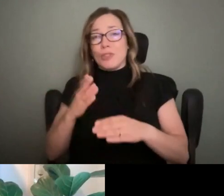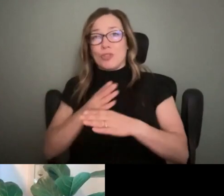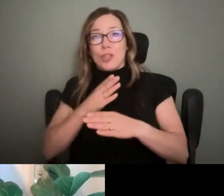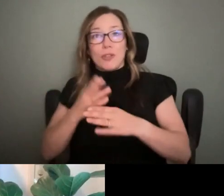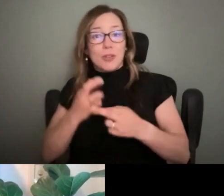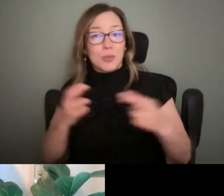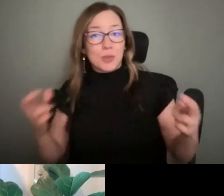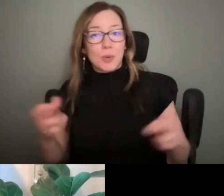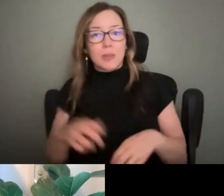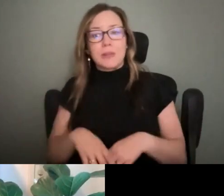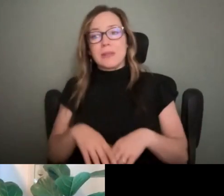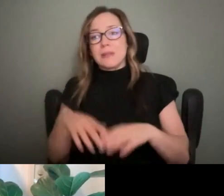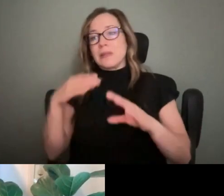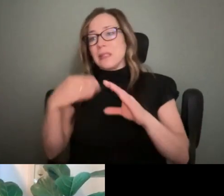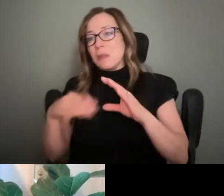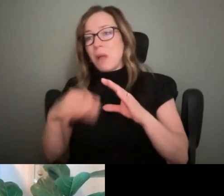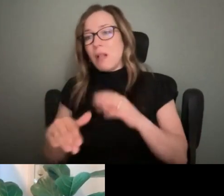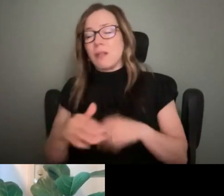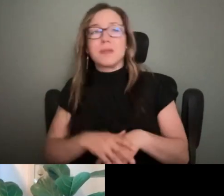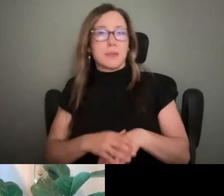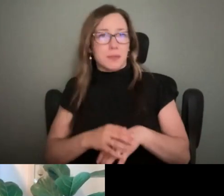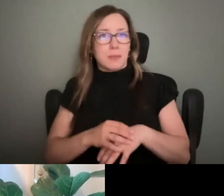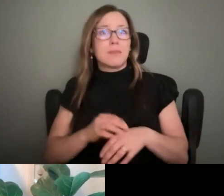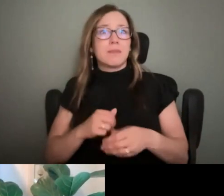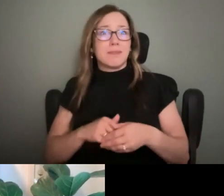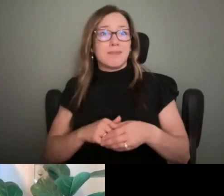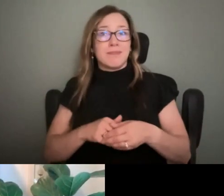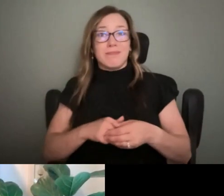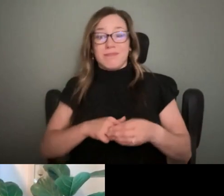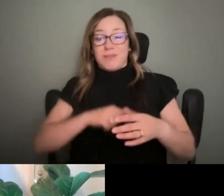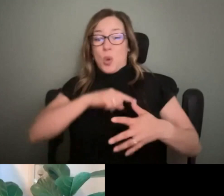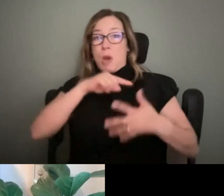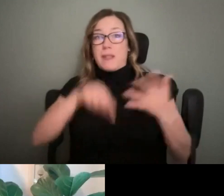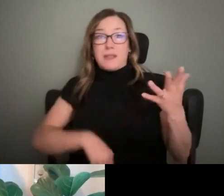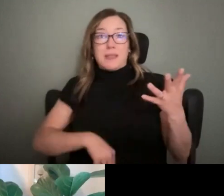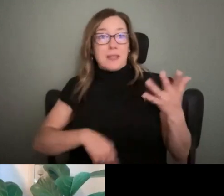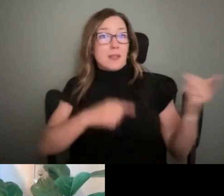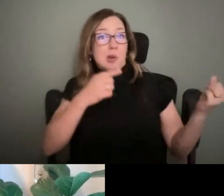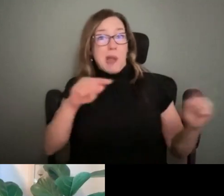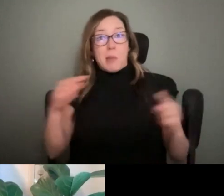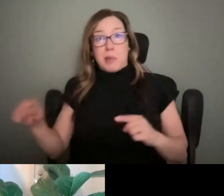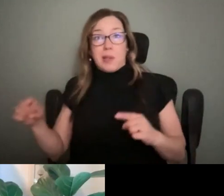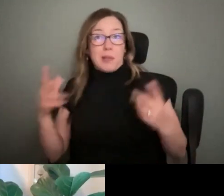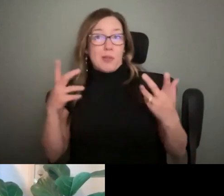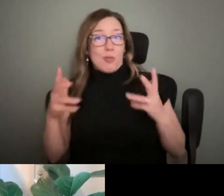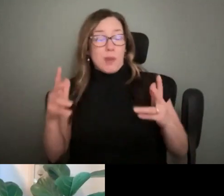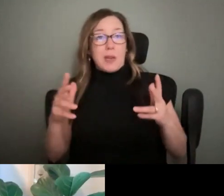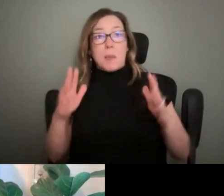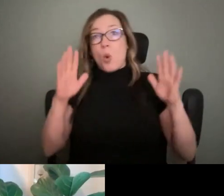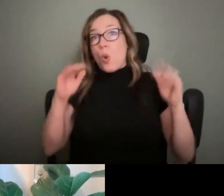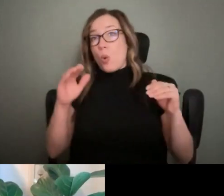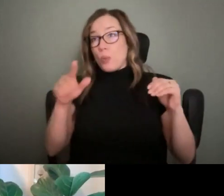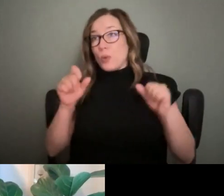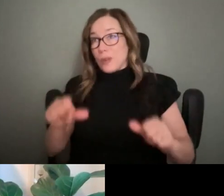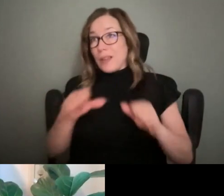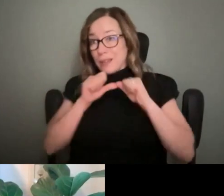resources and emails. These are all things that are already happening on our hub and that I hope that you're able to continue to